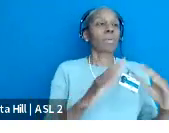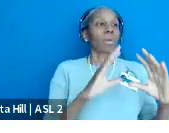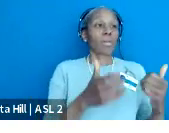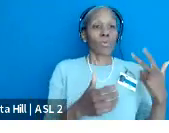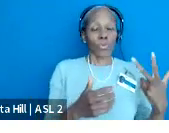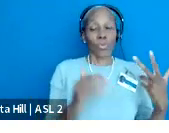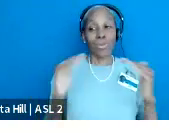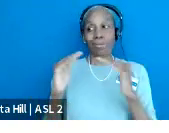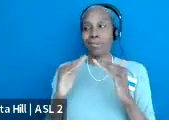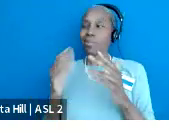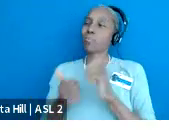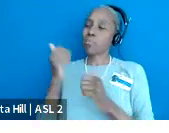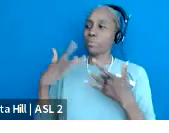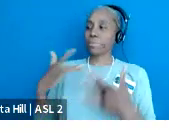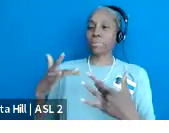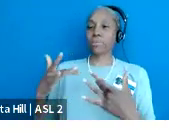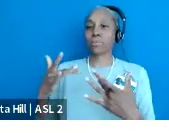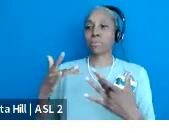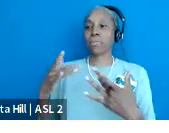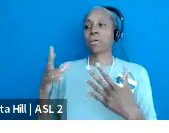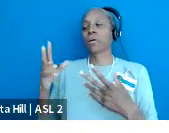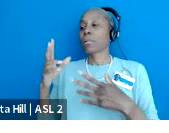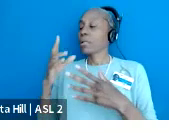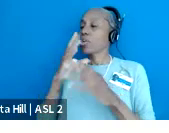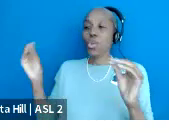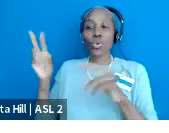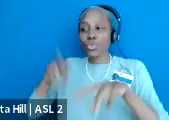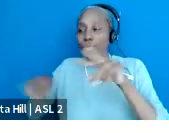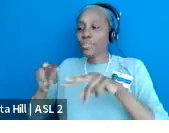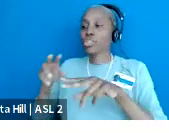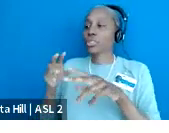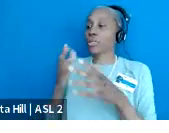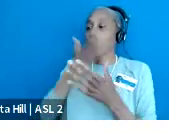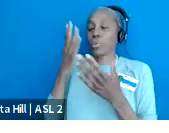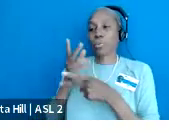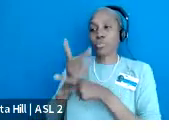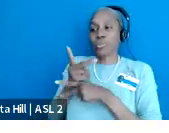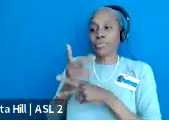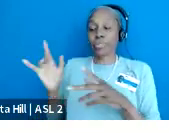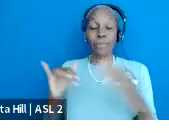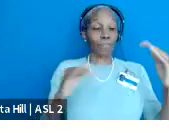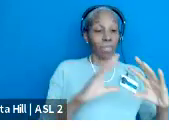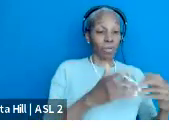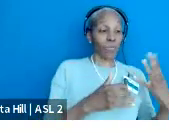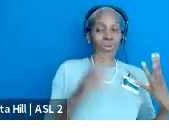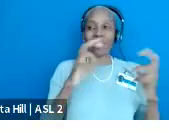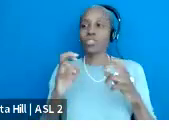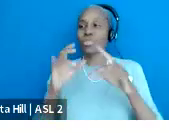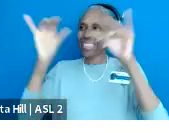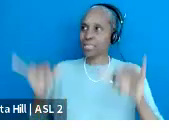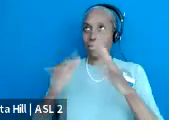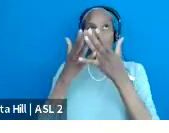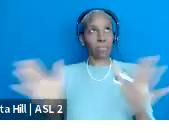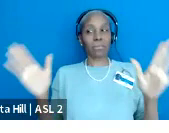Category 3s are what we see the most of, supervision, lack of supervision. Category 4, example, is issues are systemic in